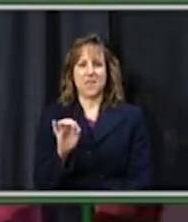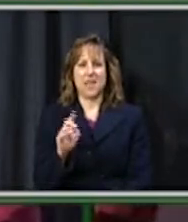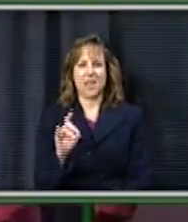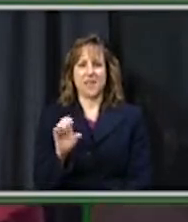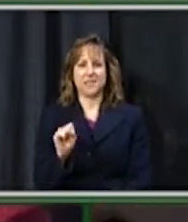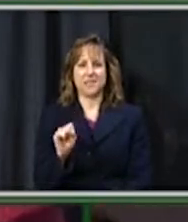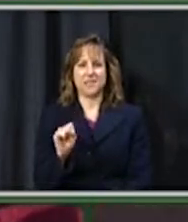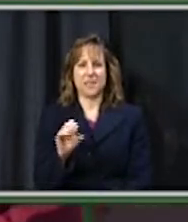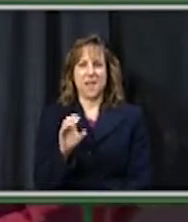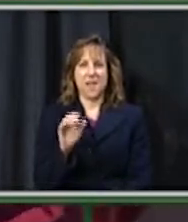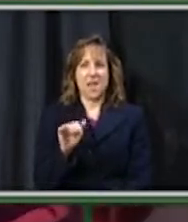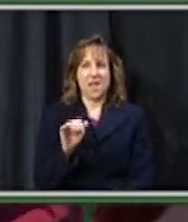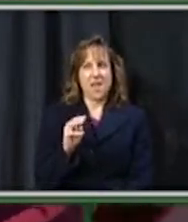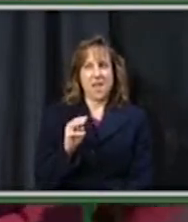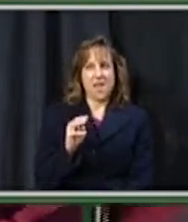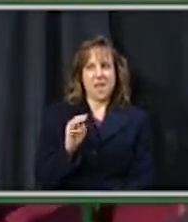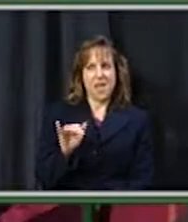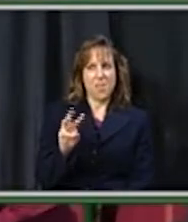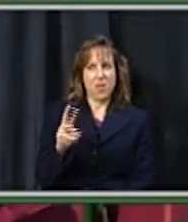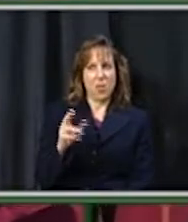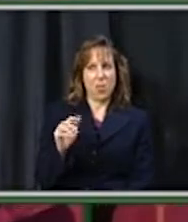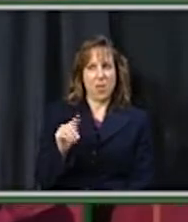Amy Michelle Whitney.